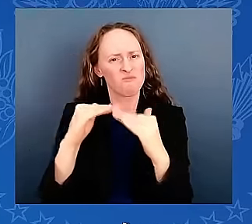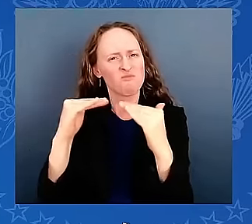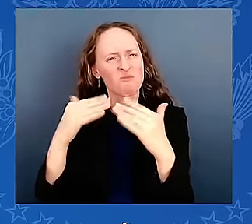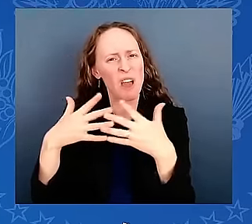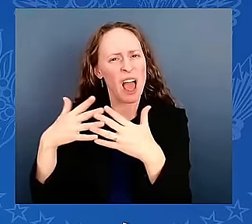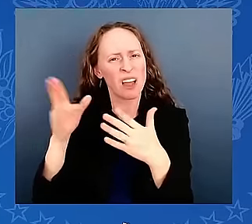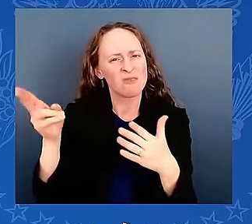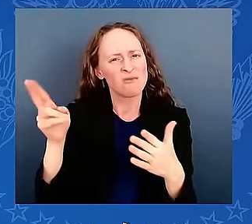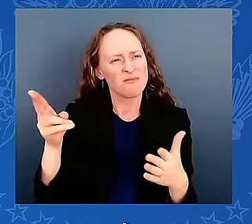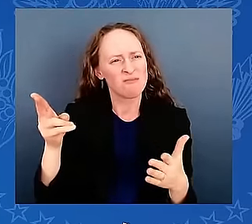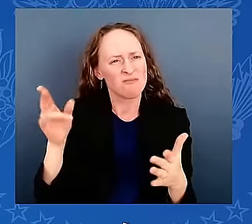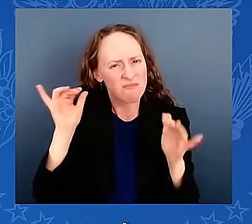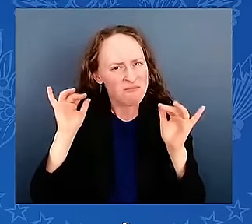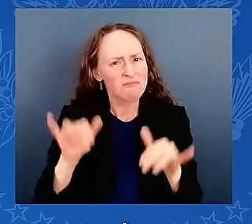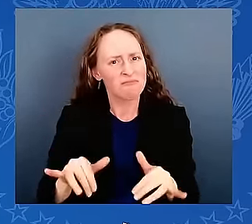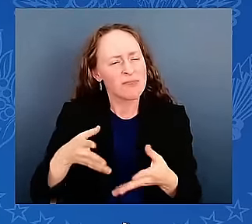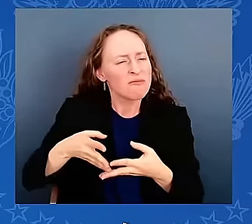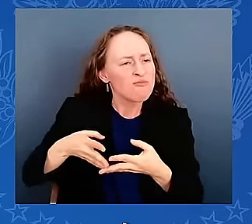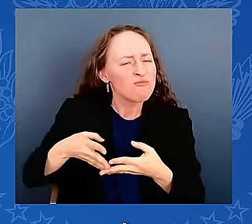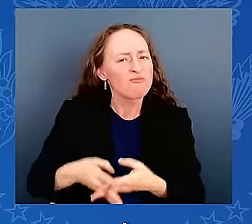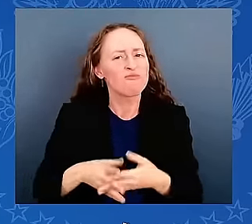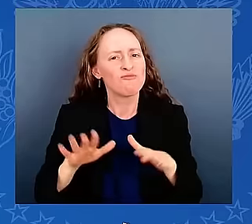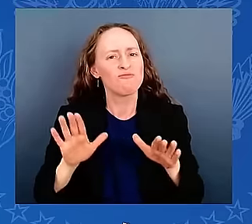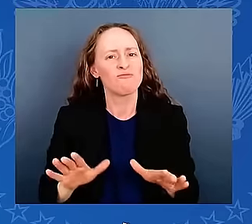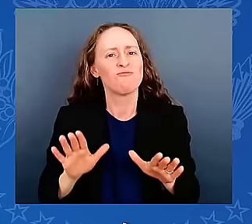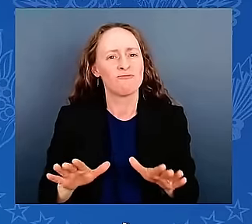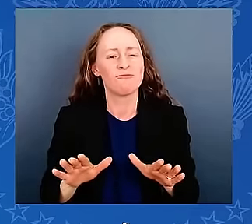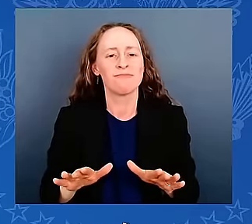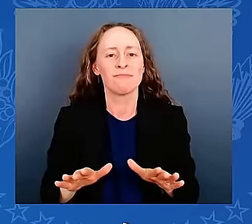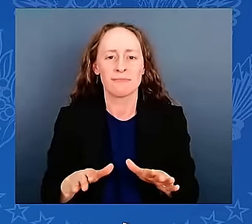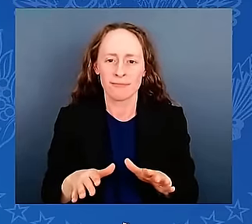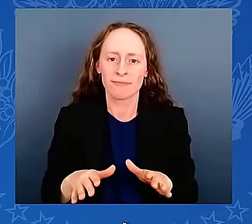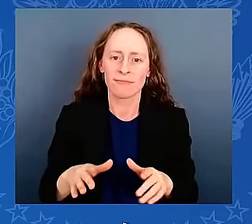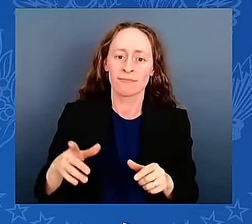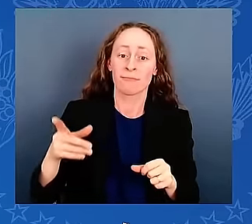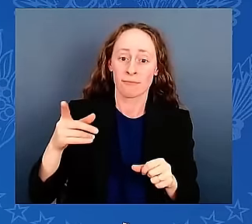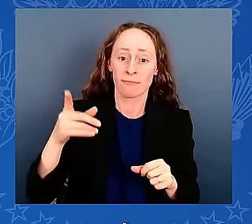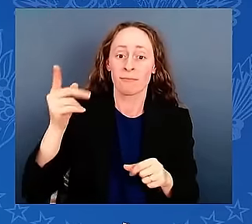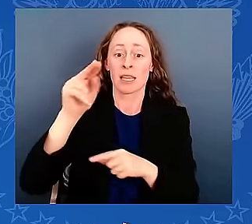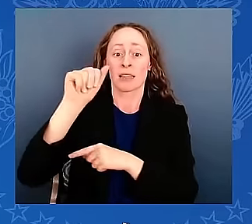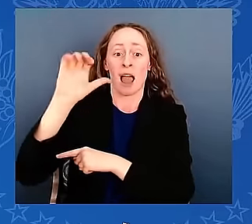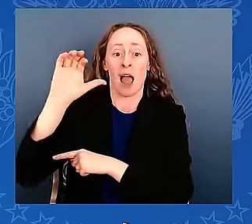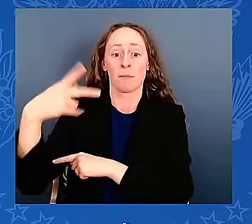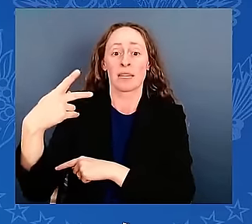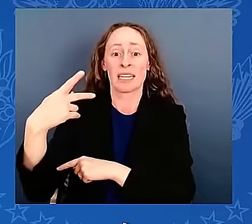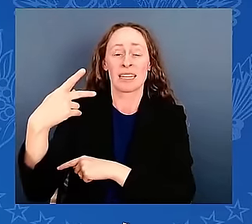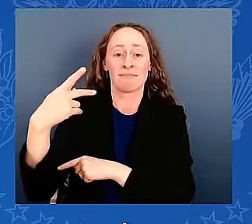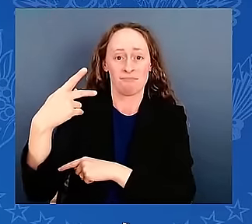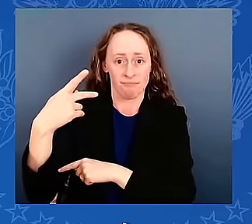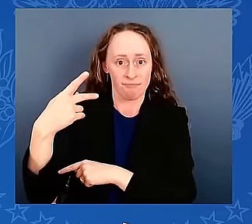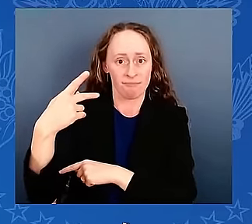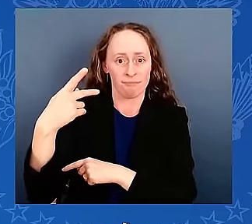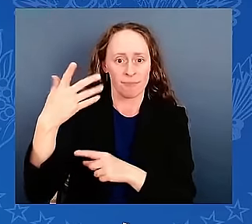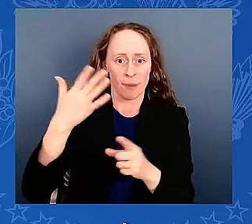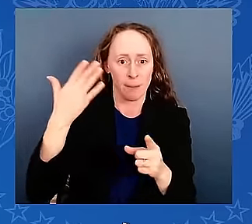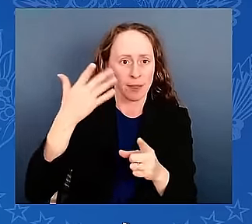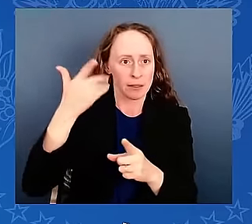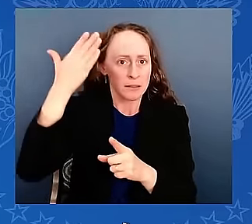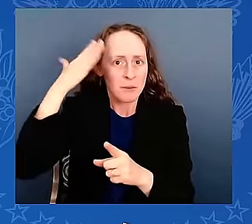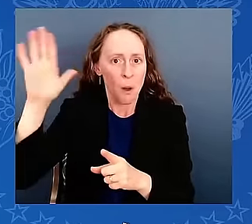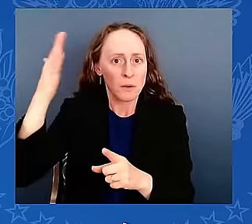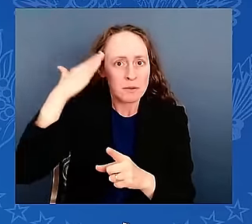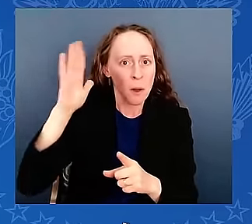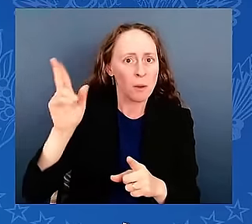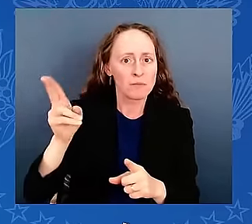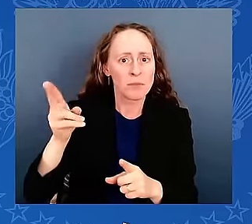I guess they don't know the history of the NAACP after being in this fight for 115 years. We will